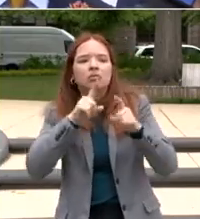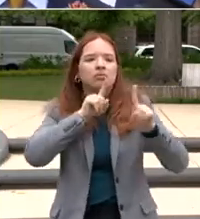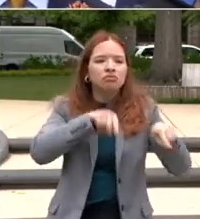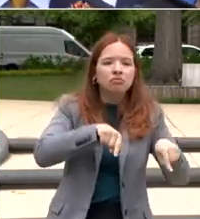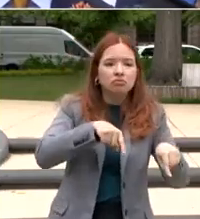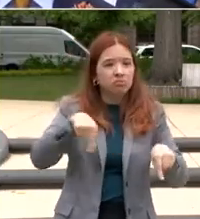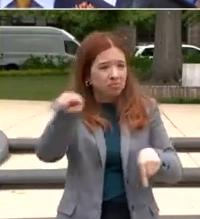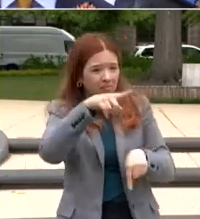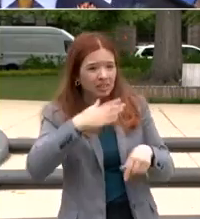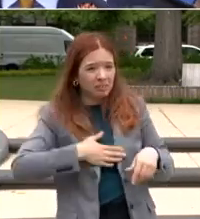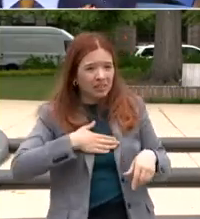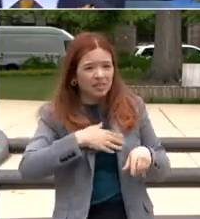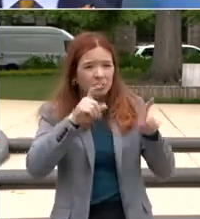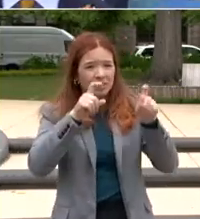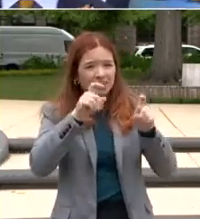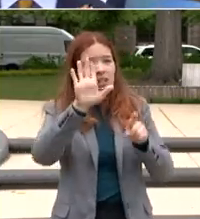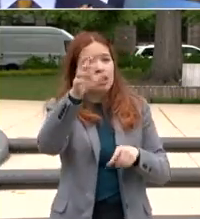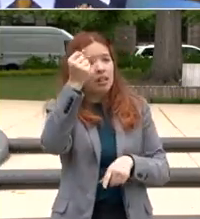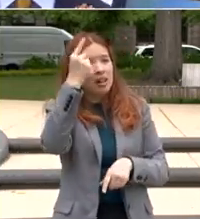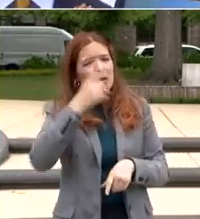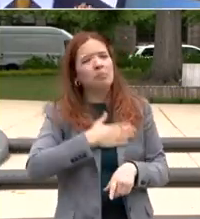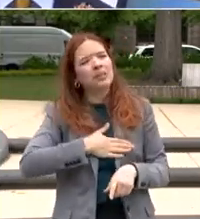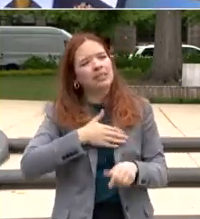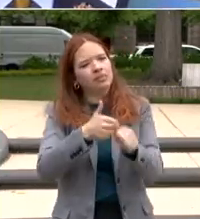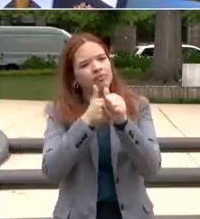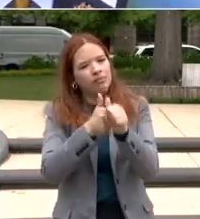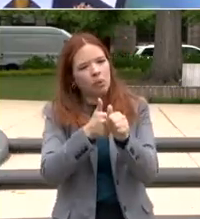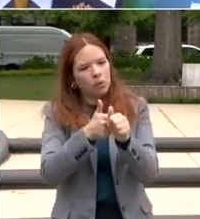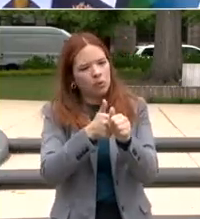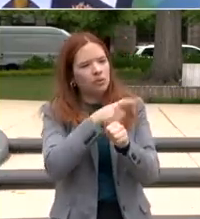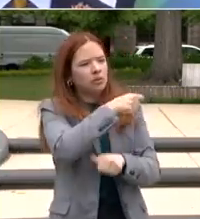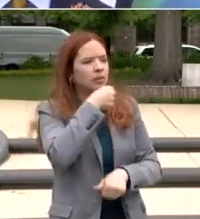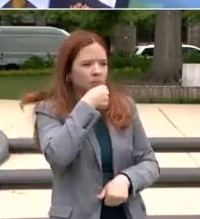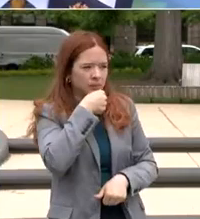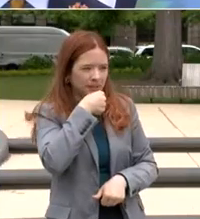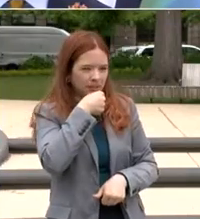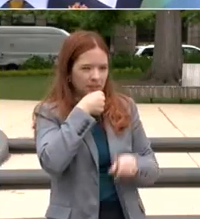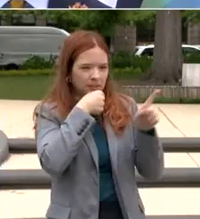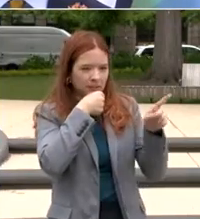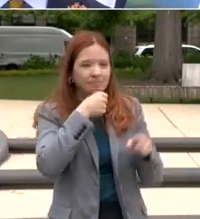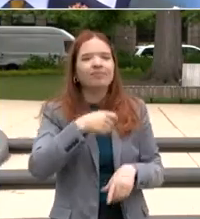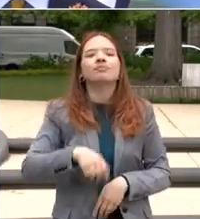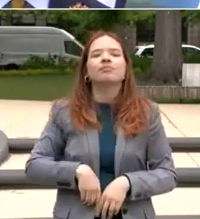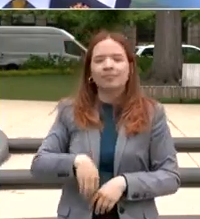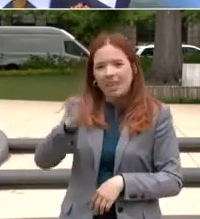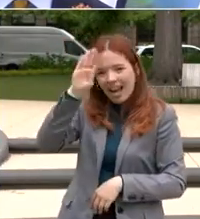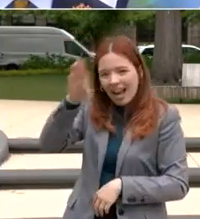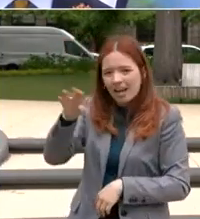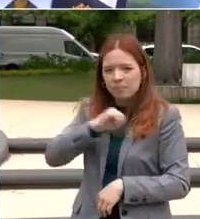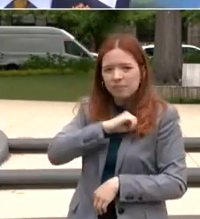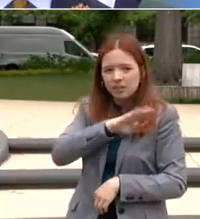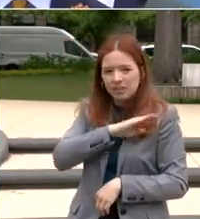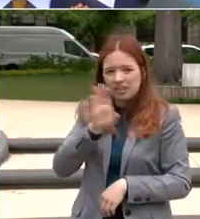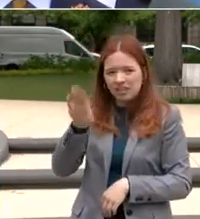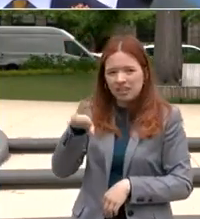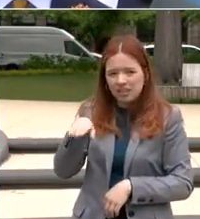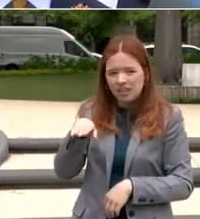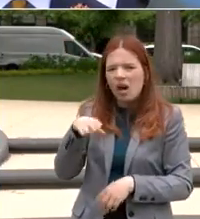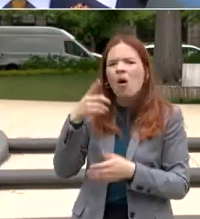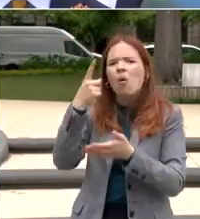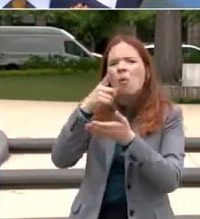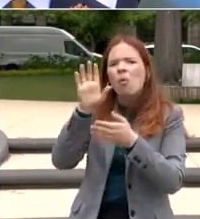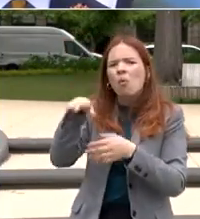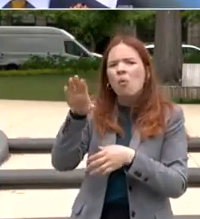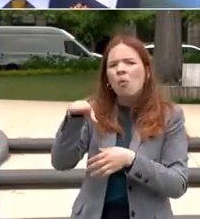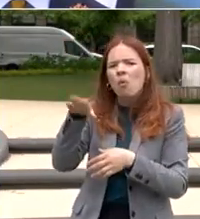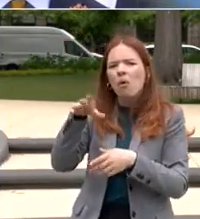and please follow my team that has the microphone. Yes. Hi, Mayor. Could we talk about what happened to the bike lane part